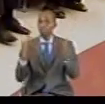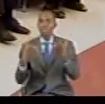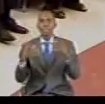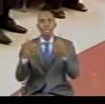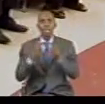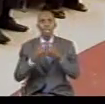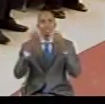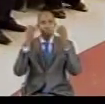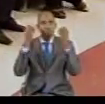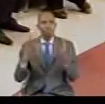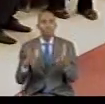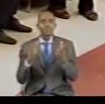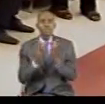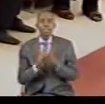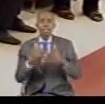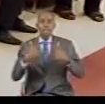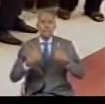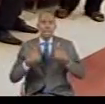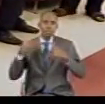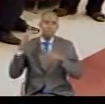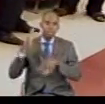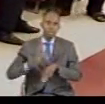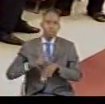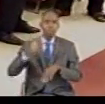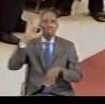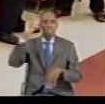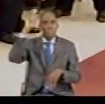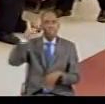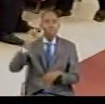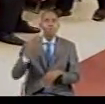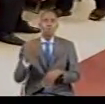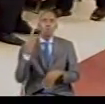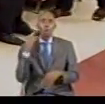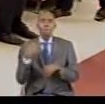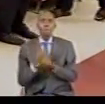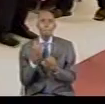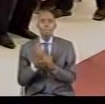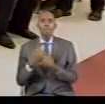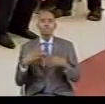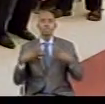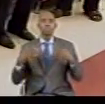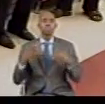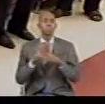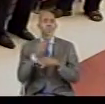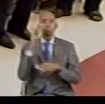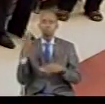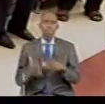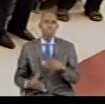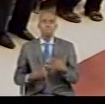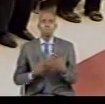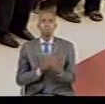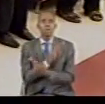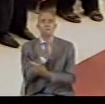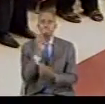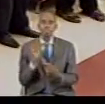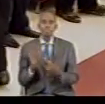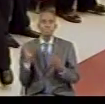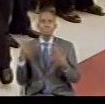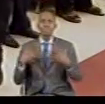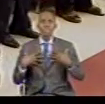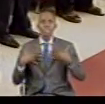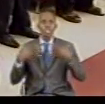As many as touched him were made whole, complete, perfect,